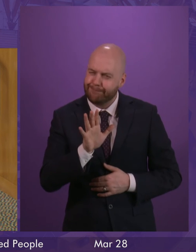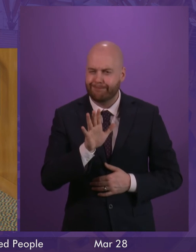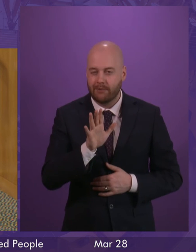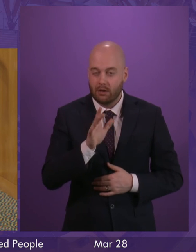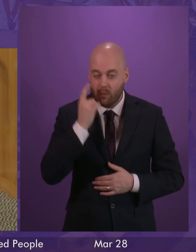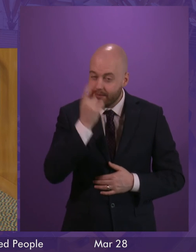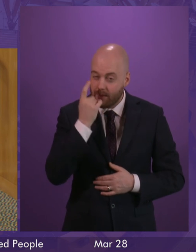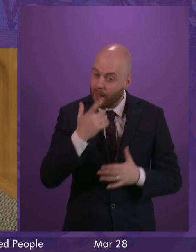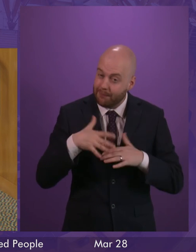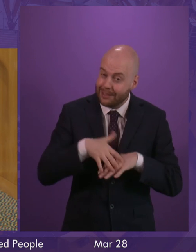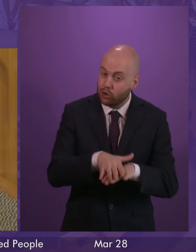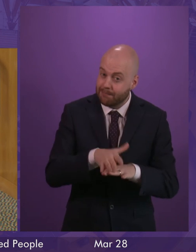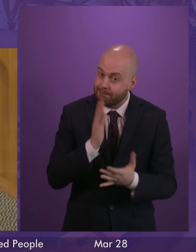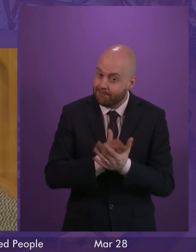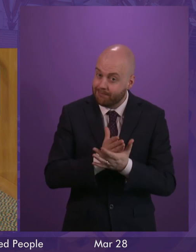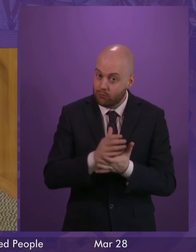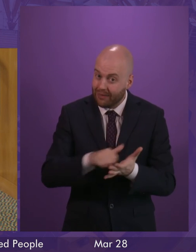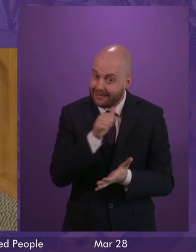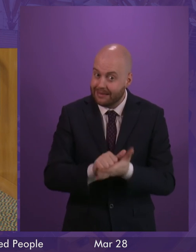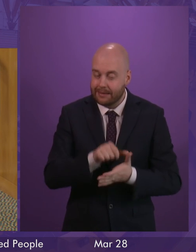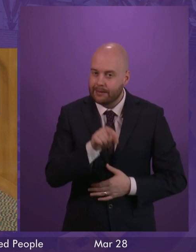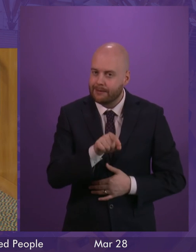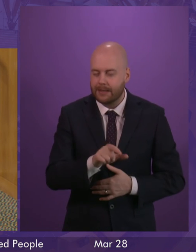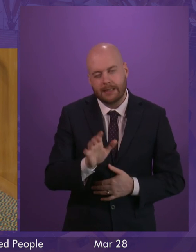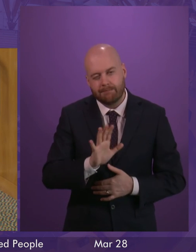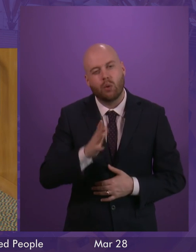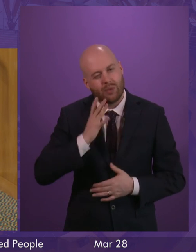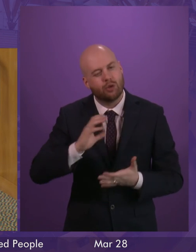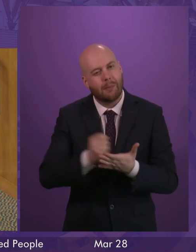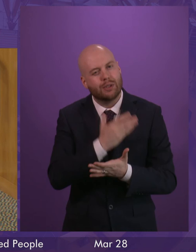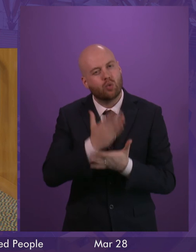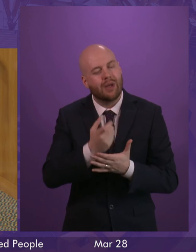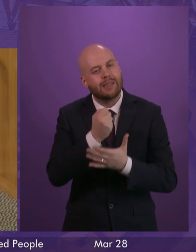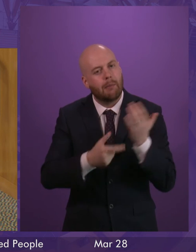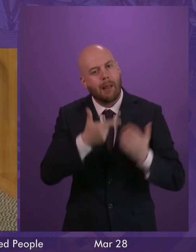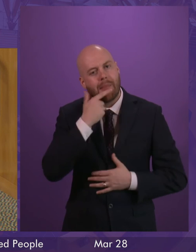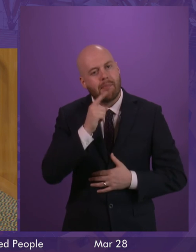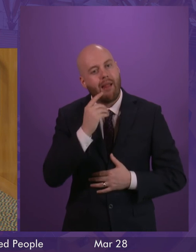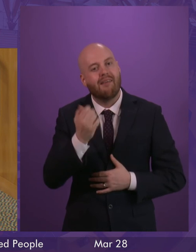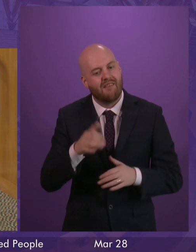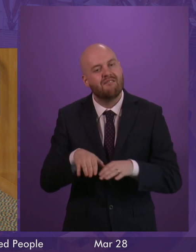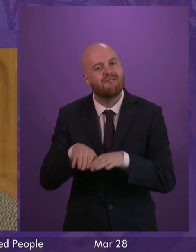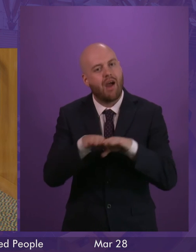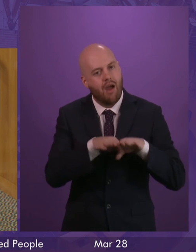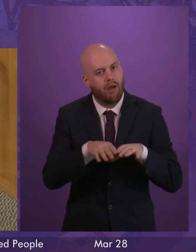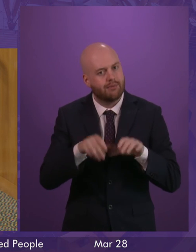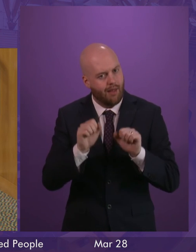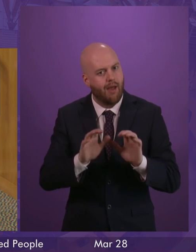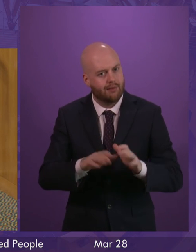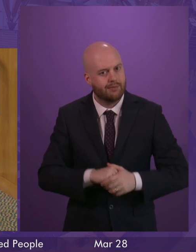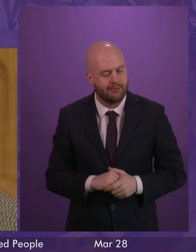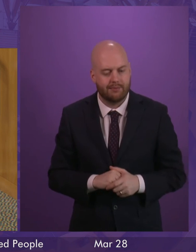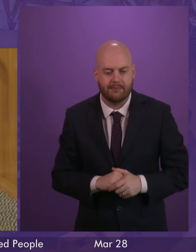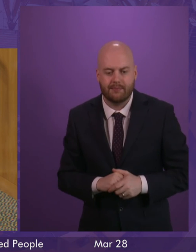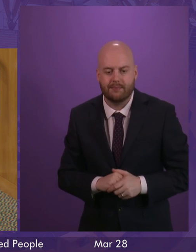about ensuring that disabled people have a level playing field at the start of their working life. Mark McDonald, Daniel again,